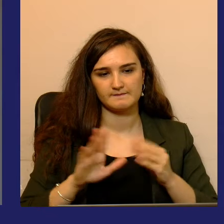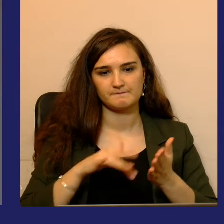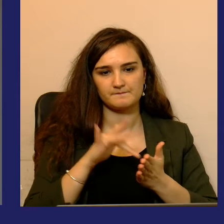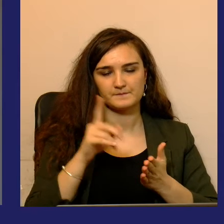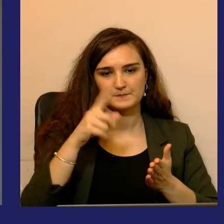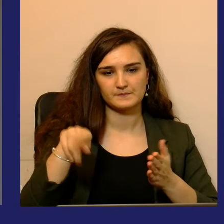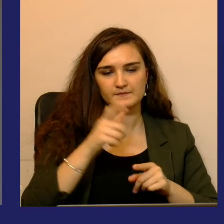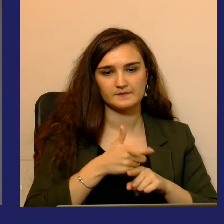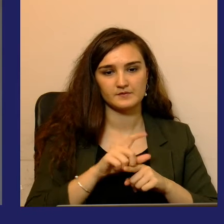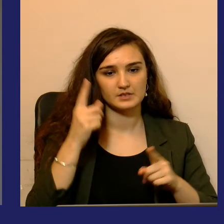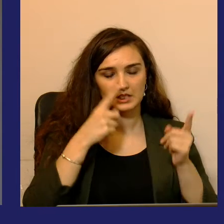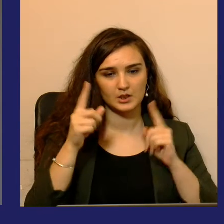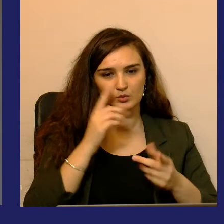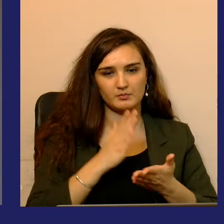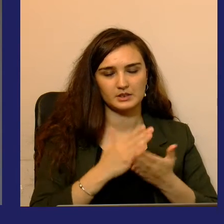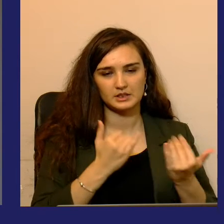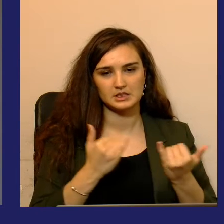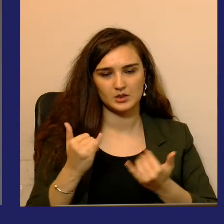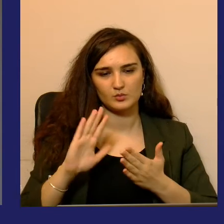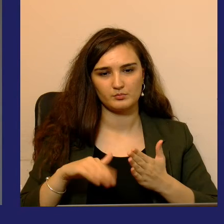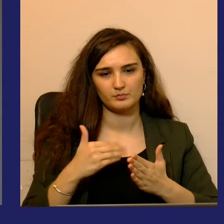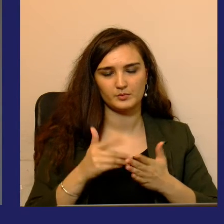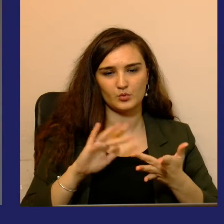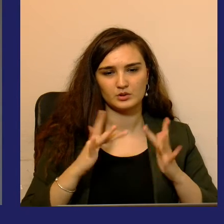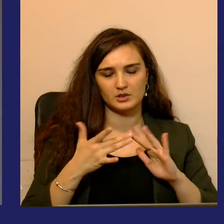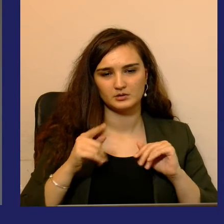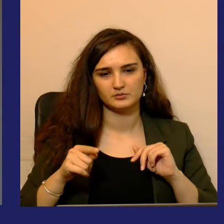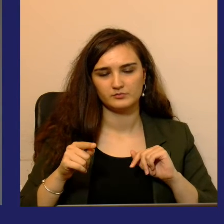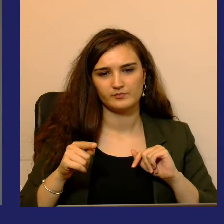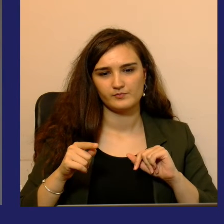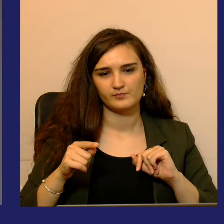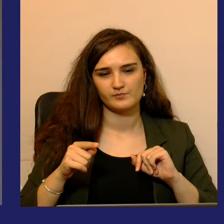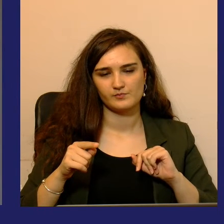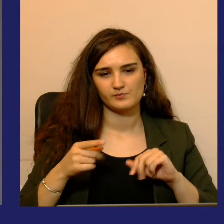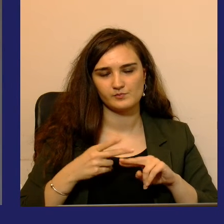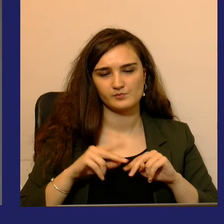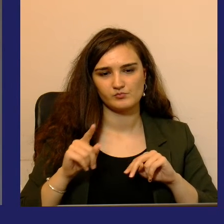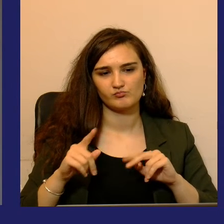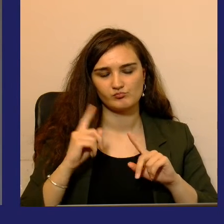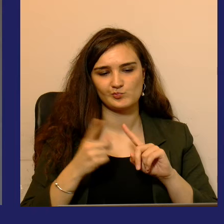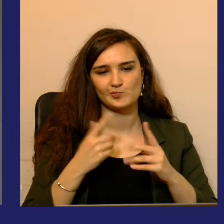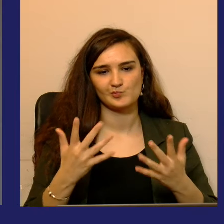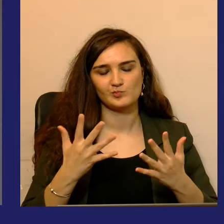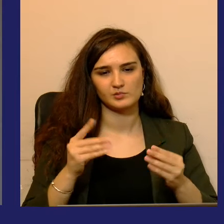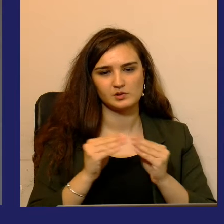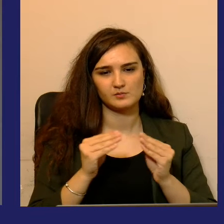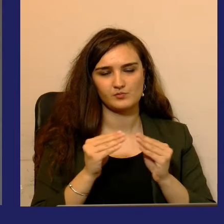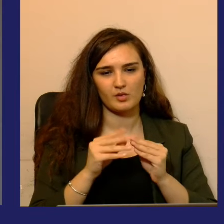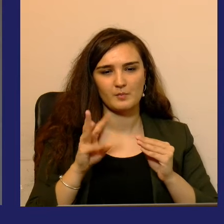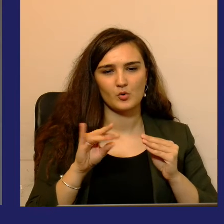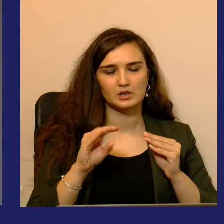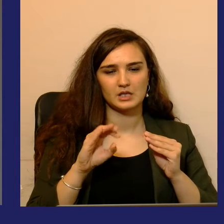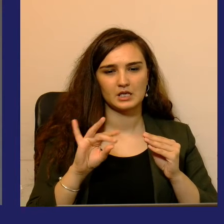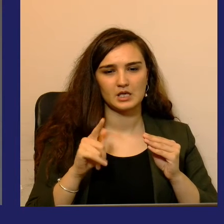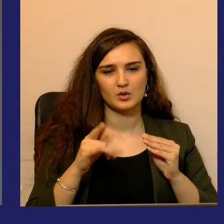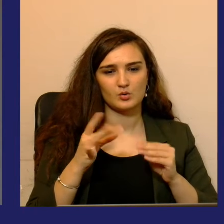of abuses, about more transparency. I know, again, in Montenegro, we've been working actually with